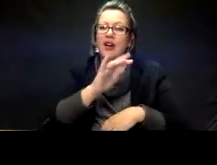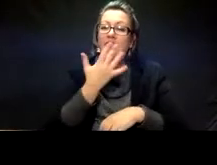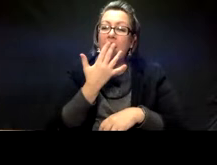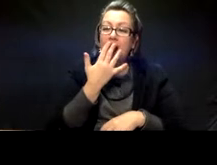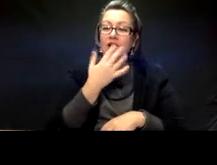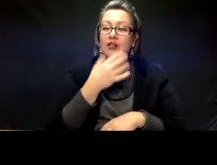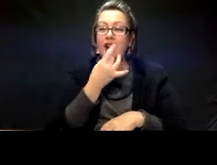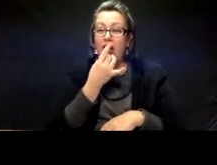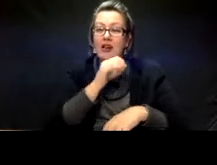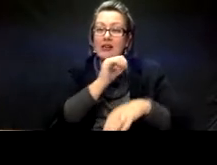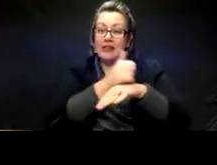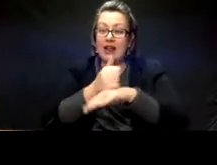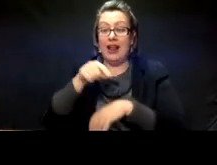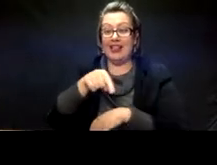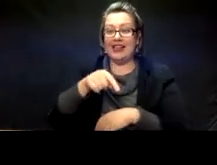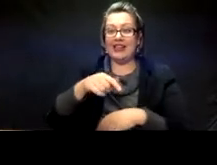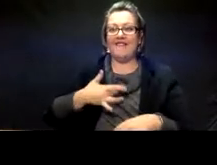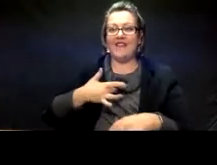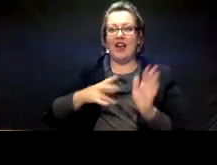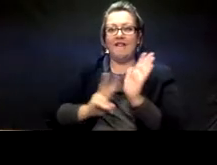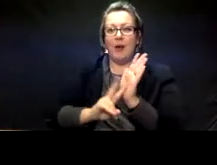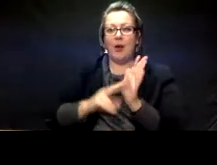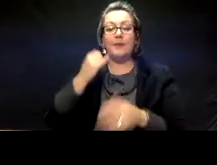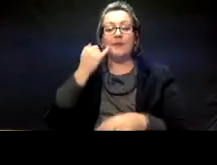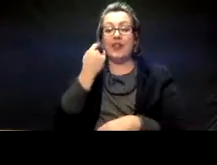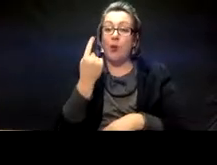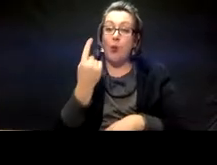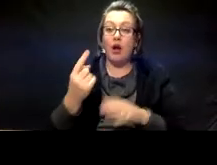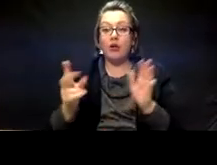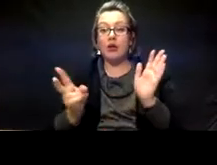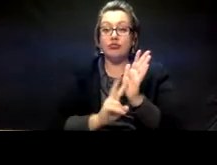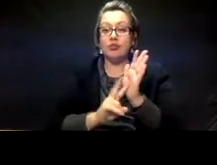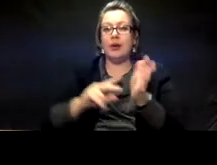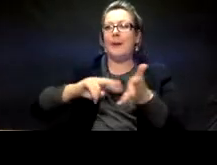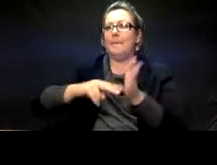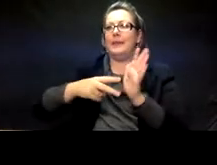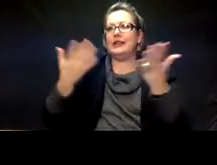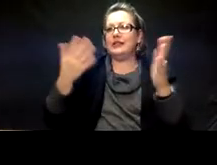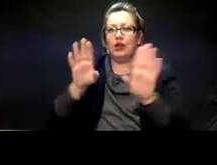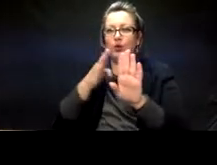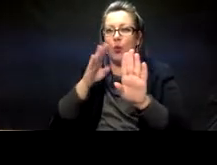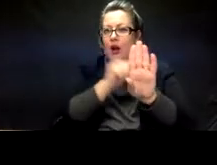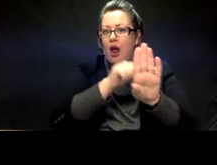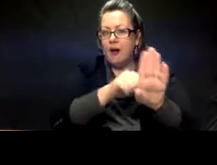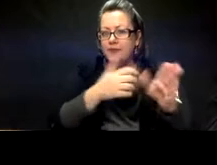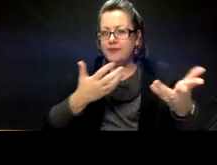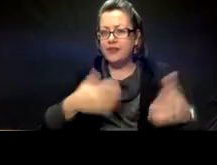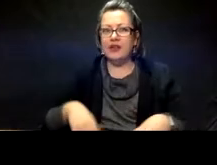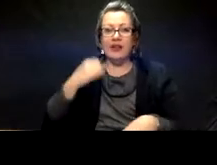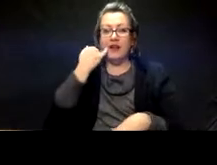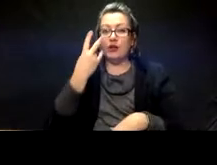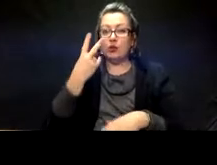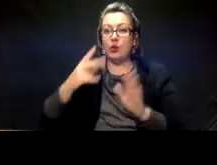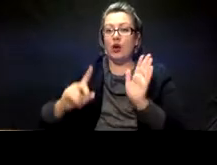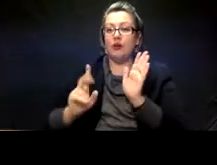Same idea, square glow with the light settings, the different light settings. With this one, it might